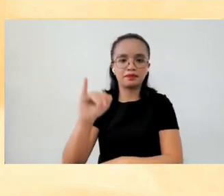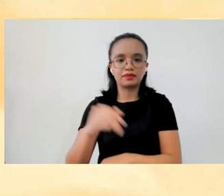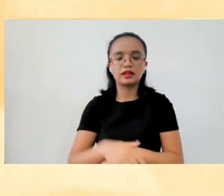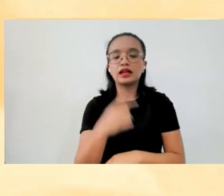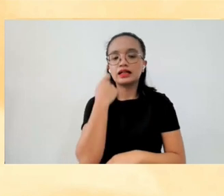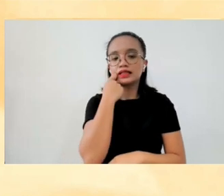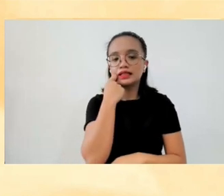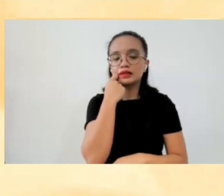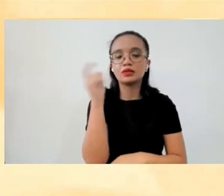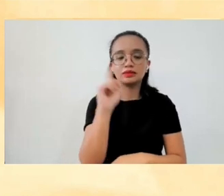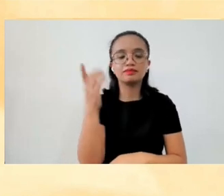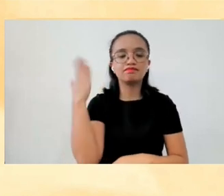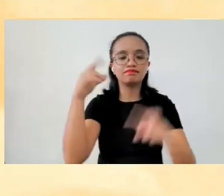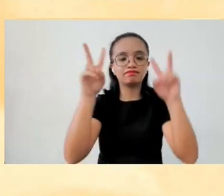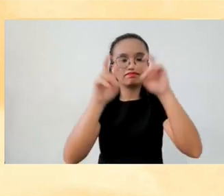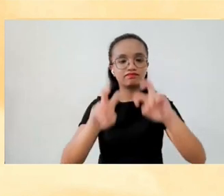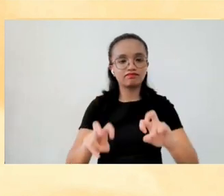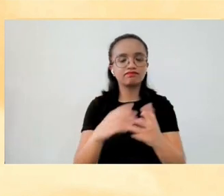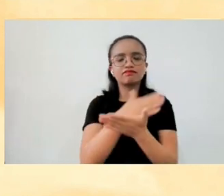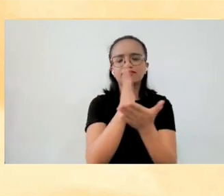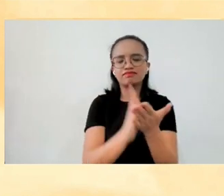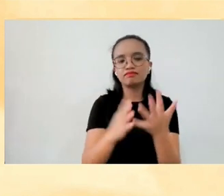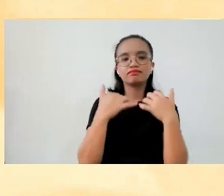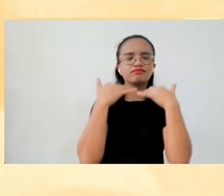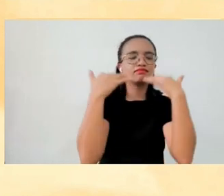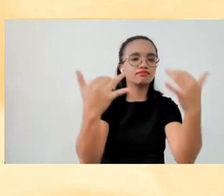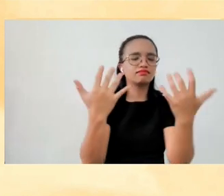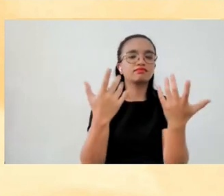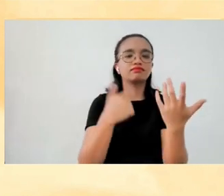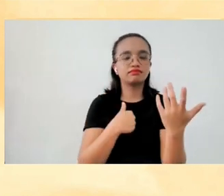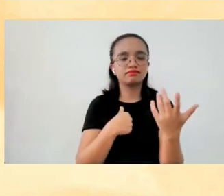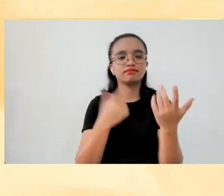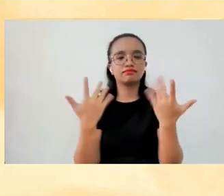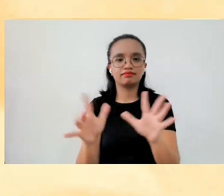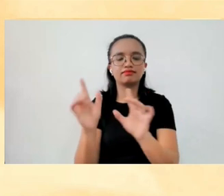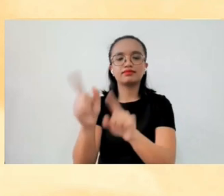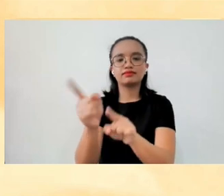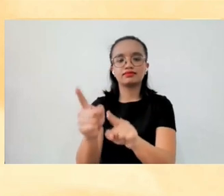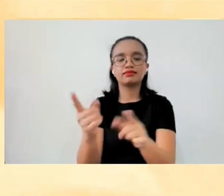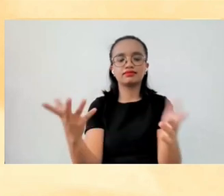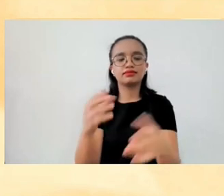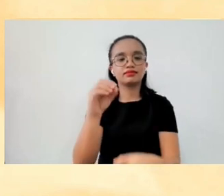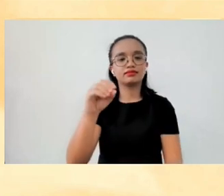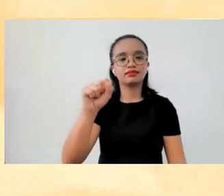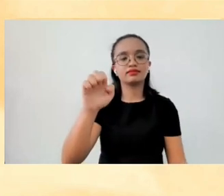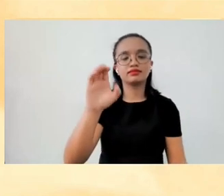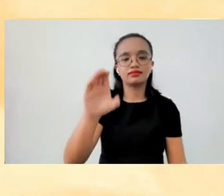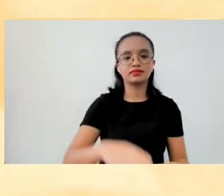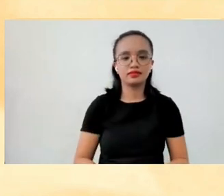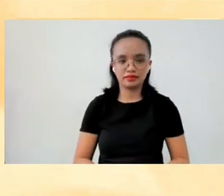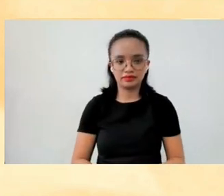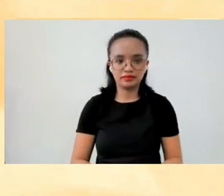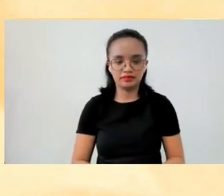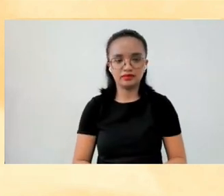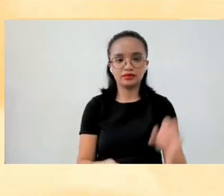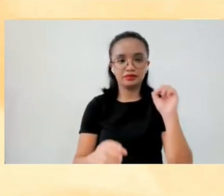on OSAIC and some forum conferences that I have attended on OSAIC.